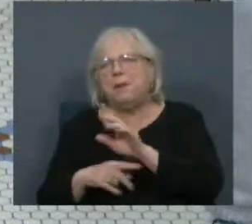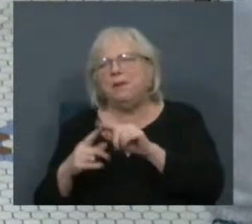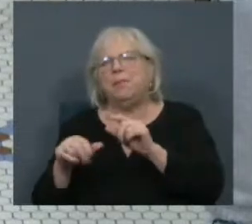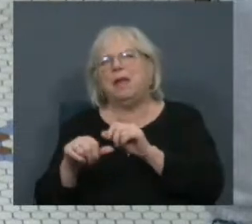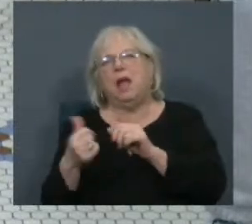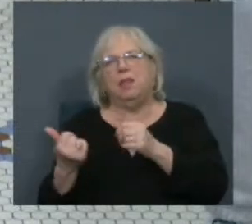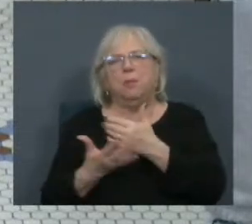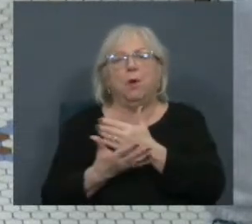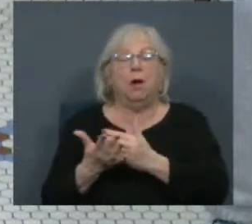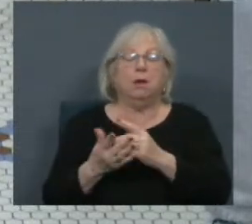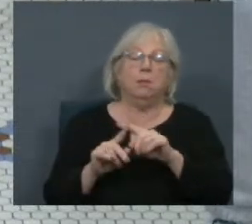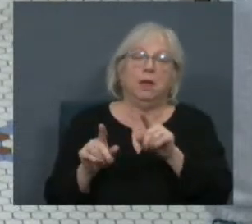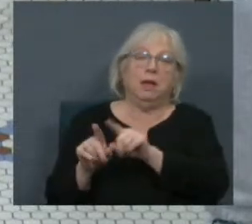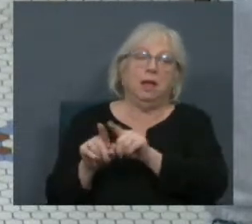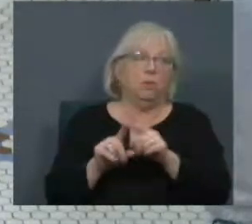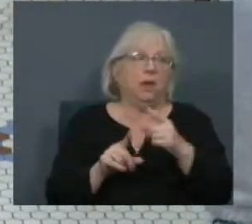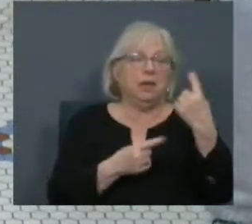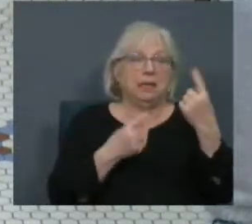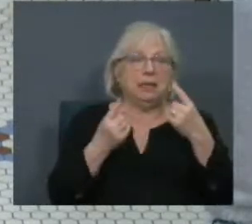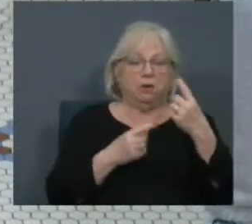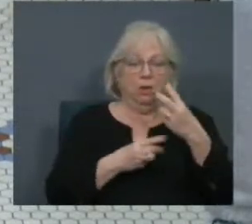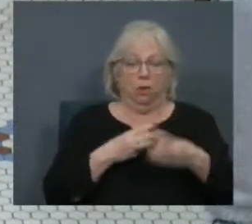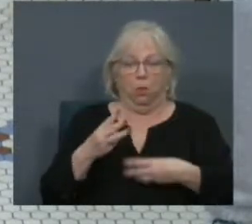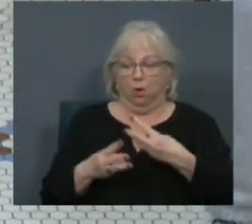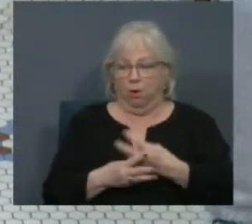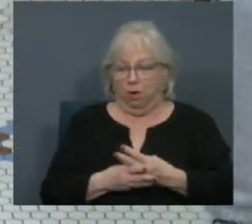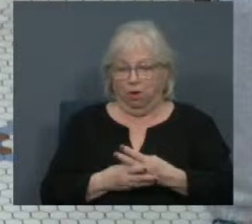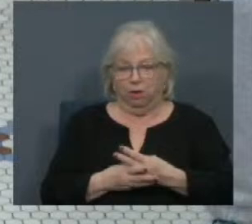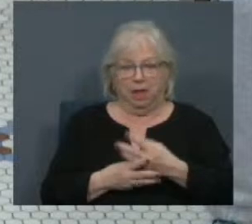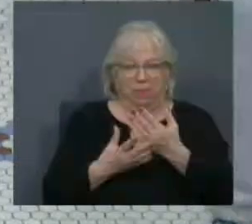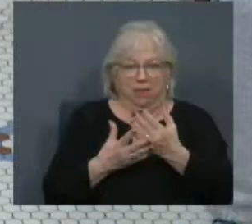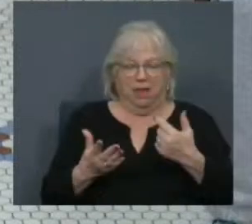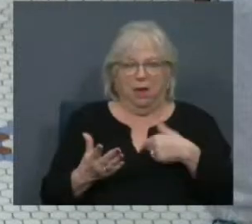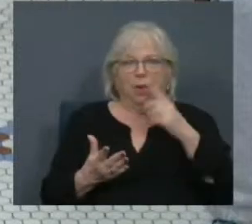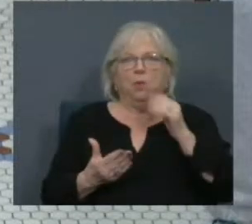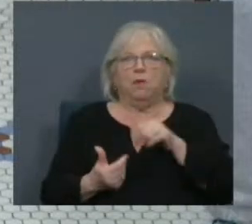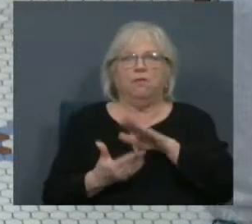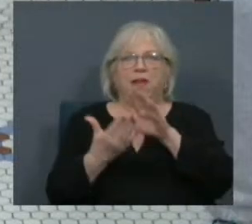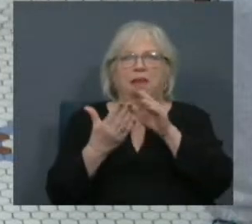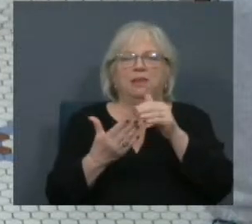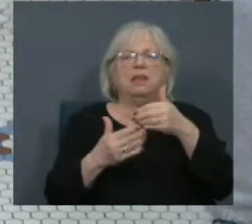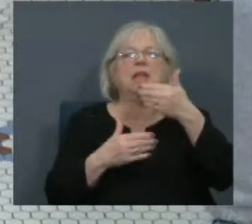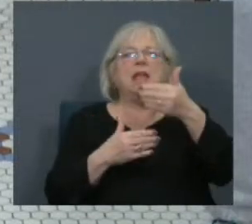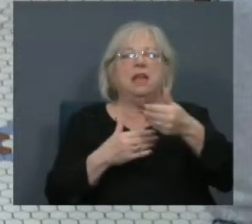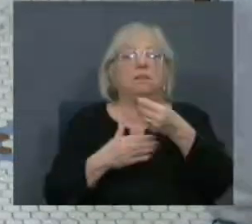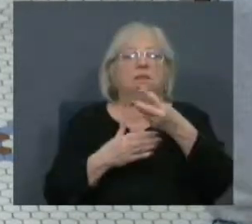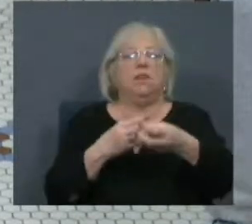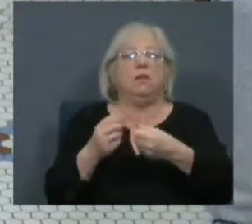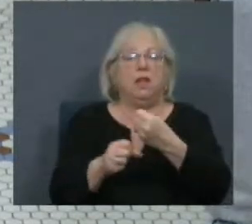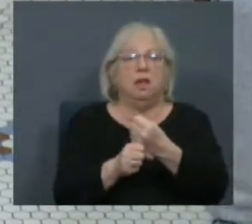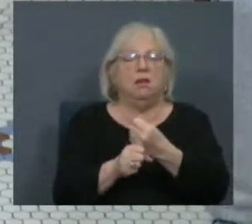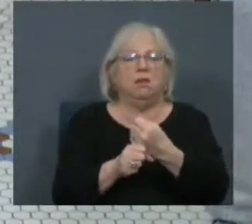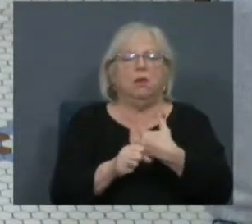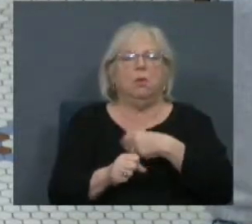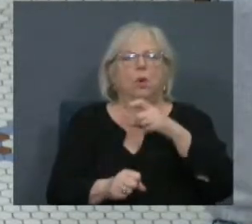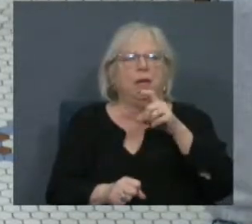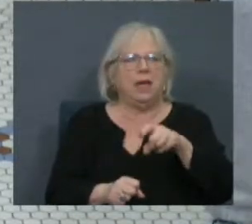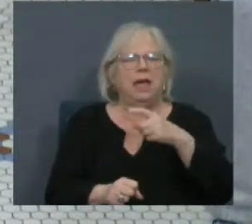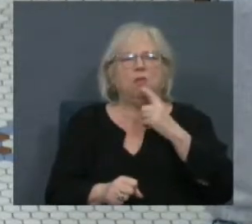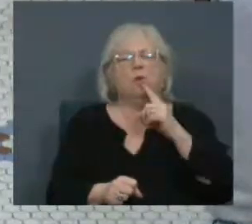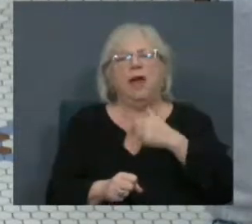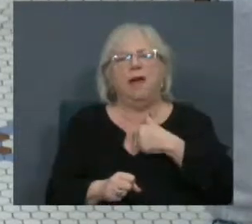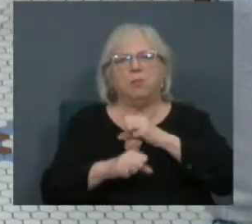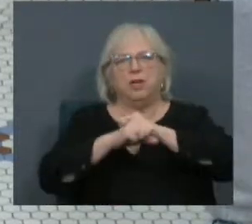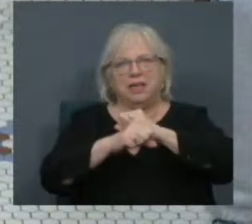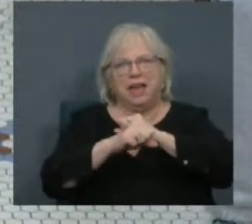consider the world, as we consider the things that we're going to be facing in the next few years, we need to have guardrails in